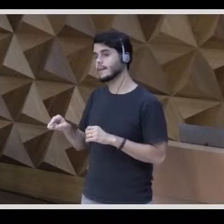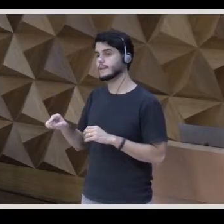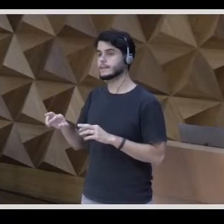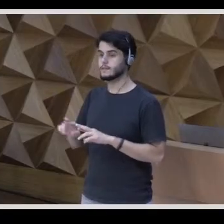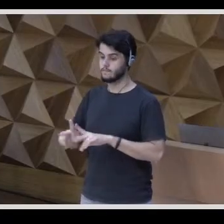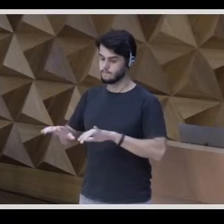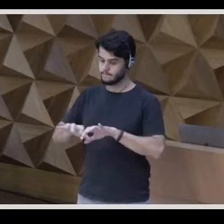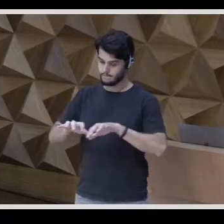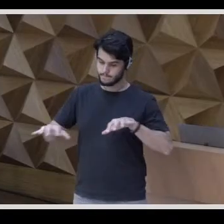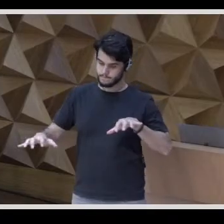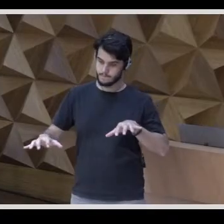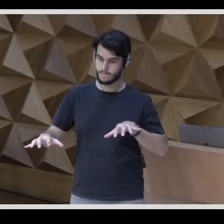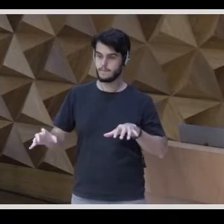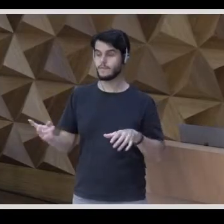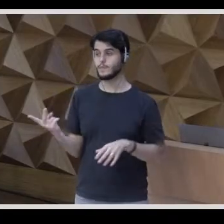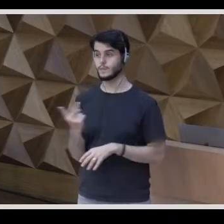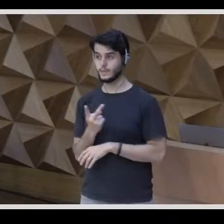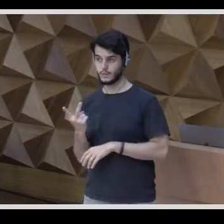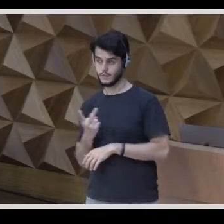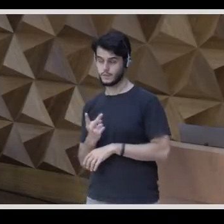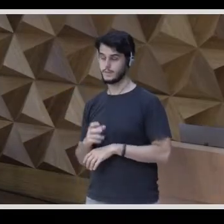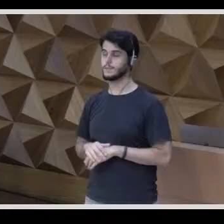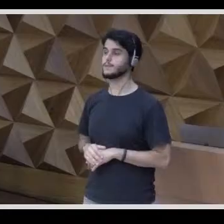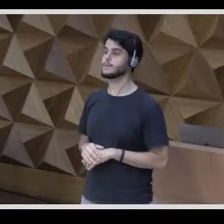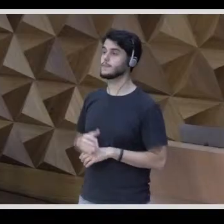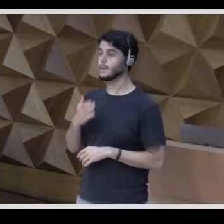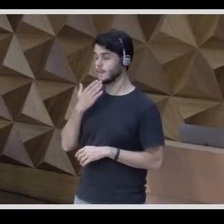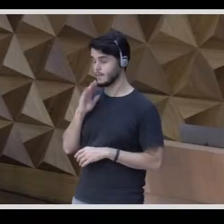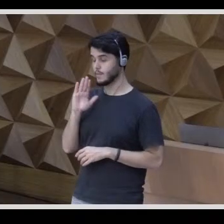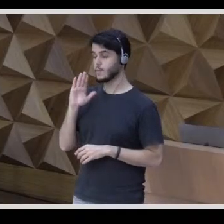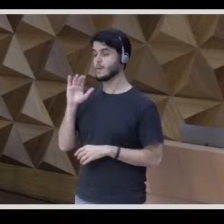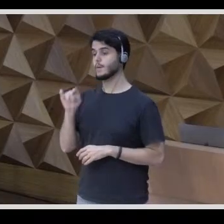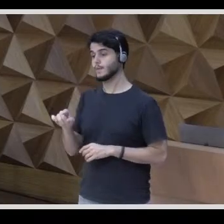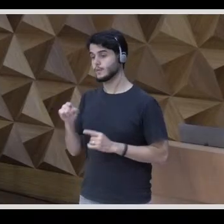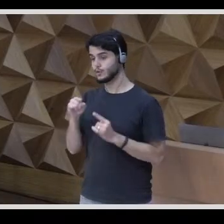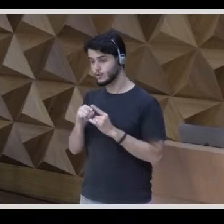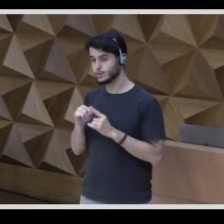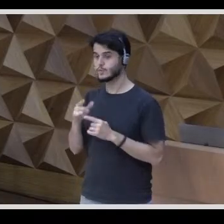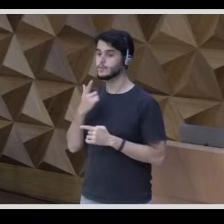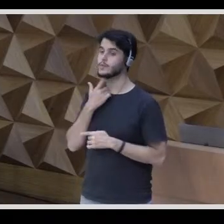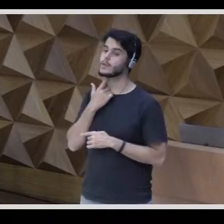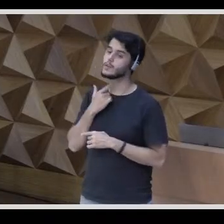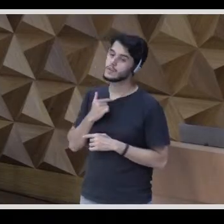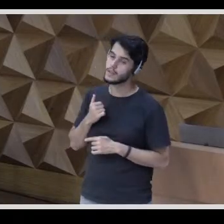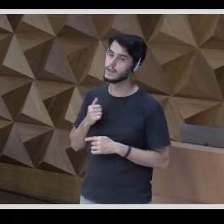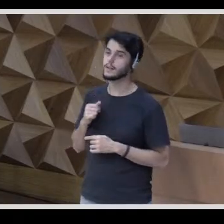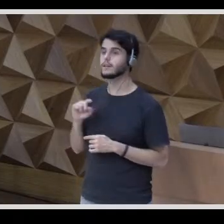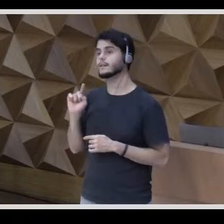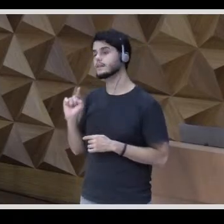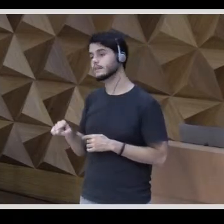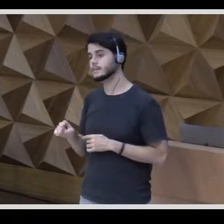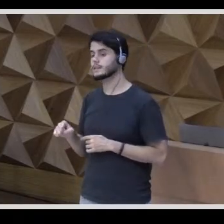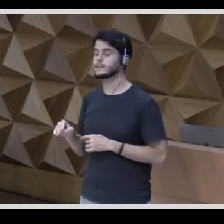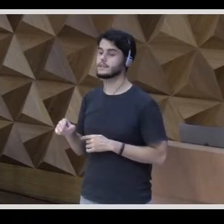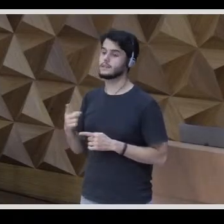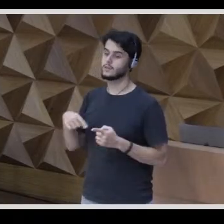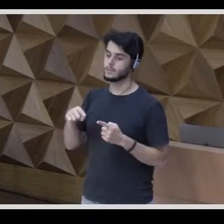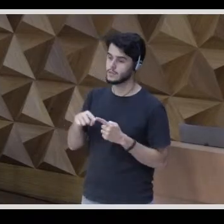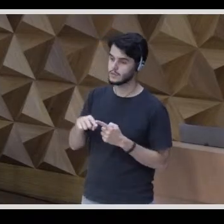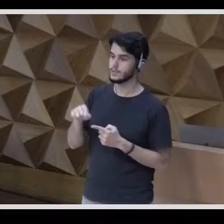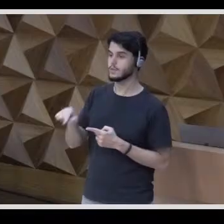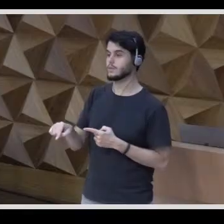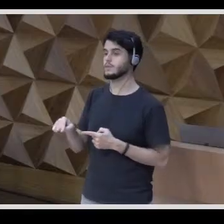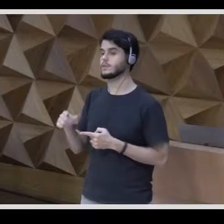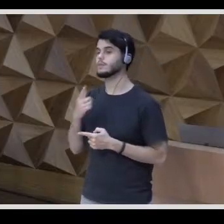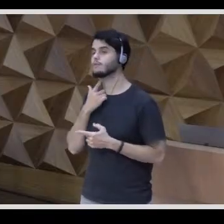gets their wants fulfilled with this kind of technology. And I just wonder, but isn't